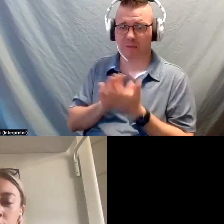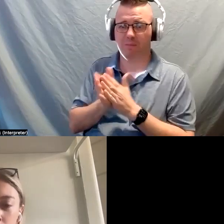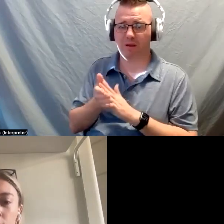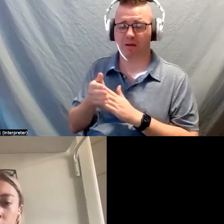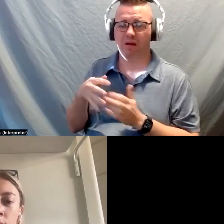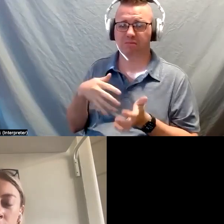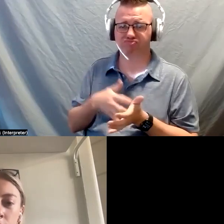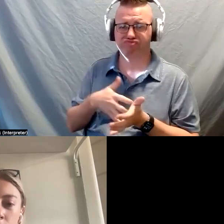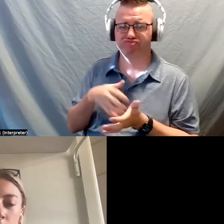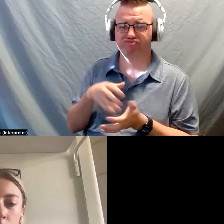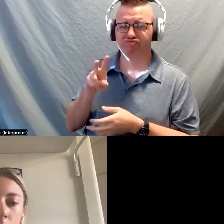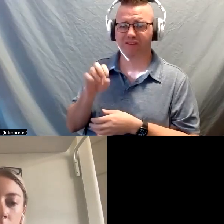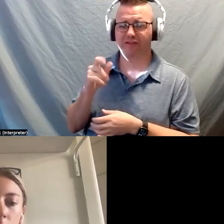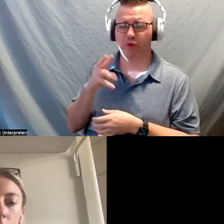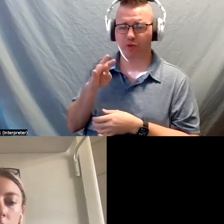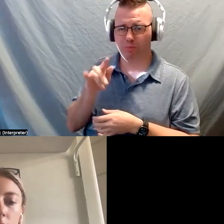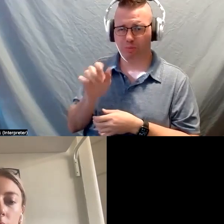vulnerable to